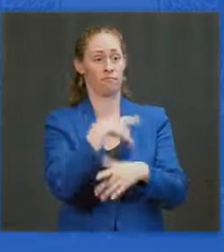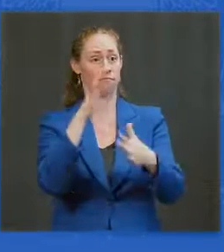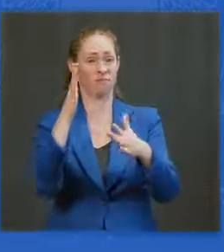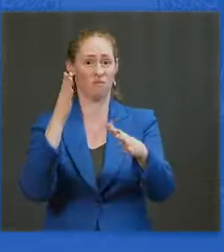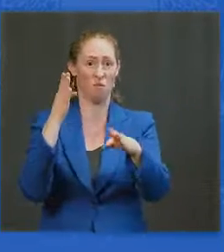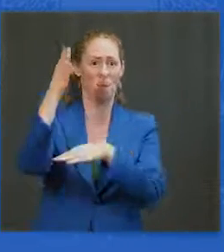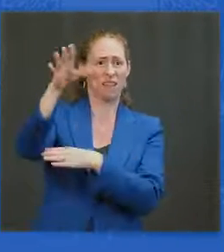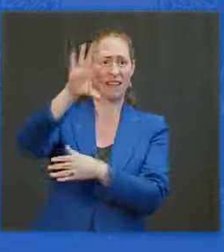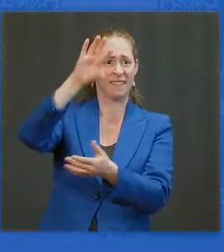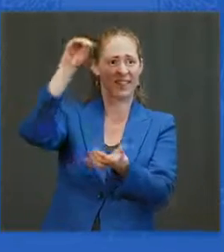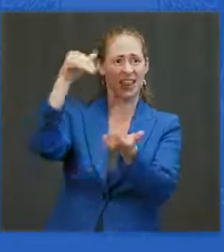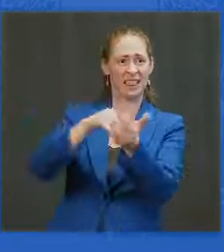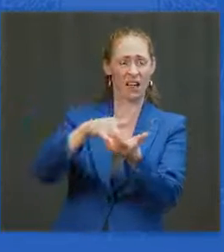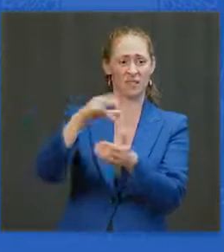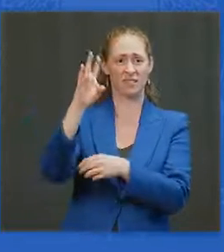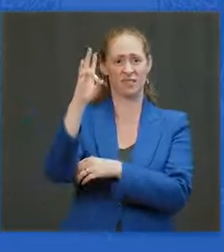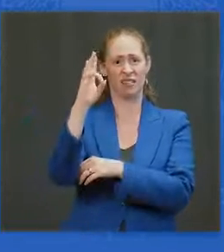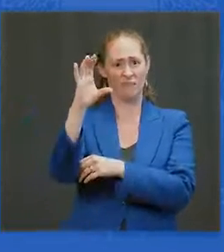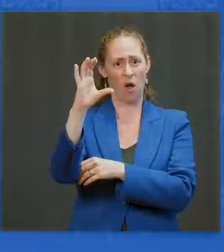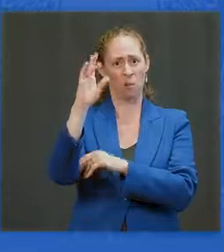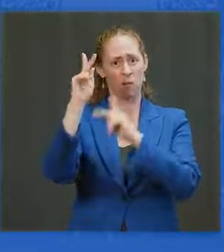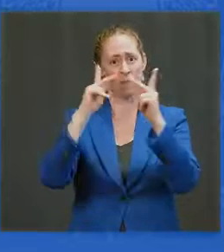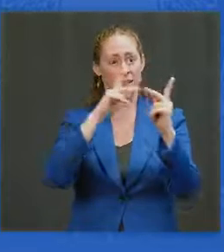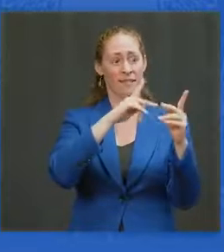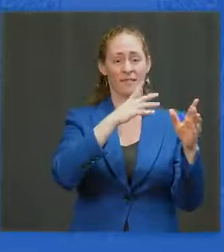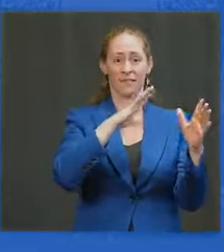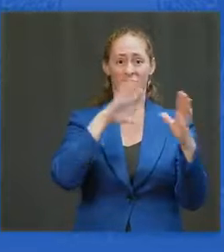70,700 people just since August the 14th,